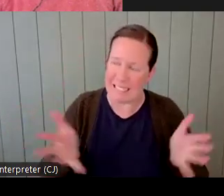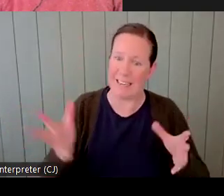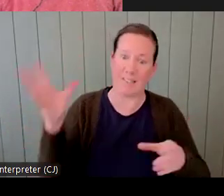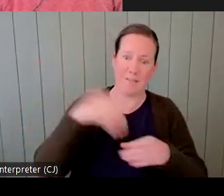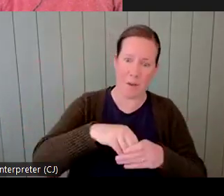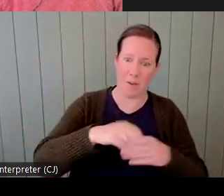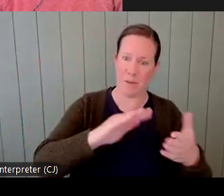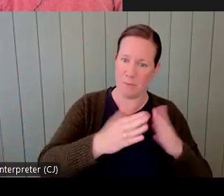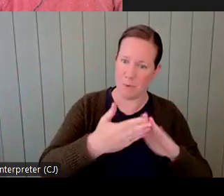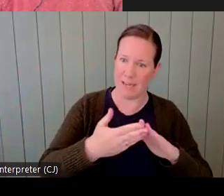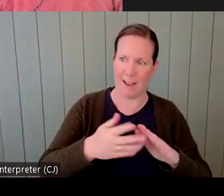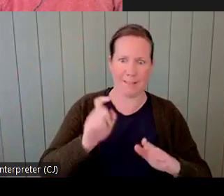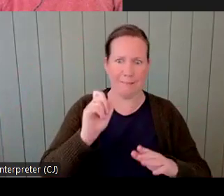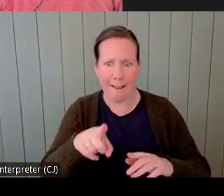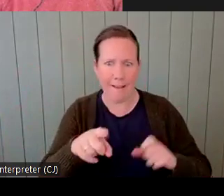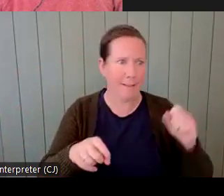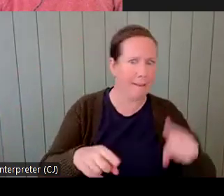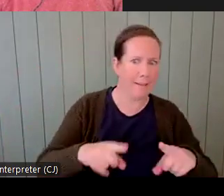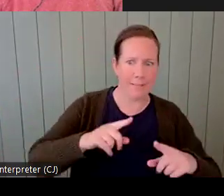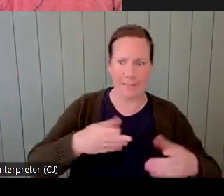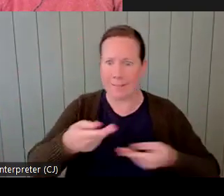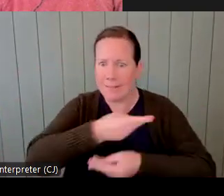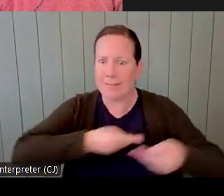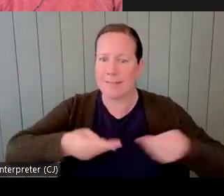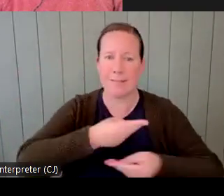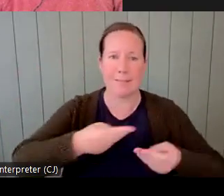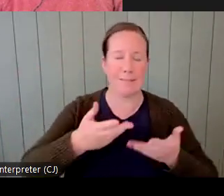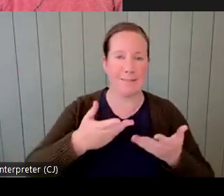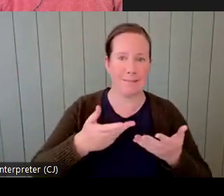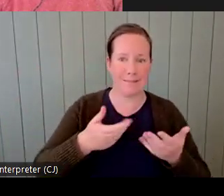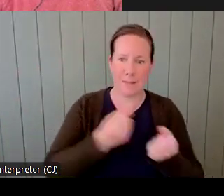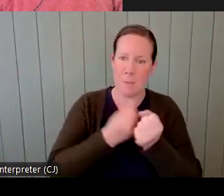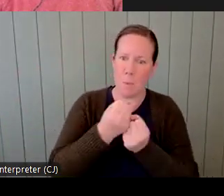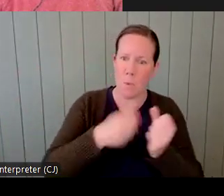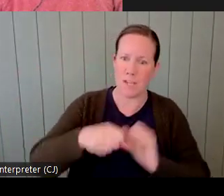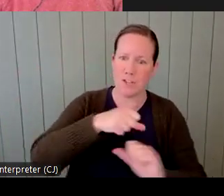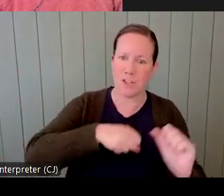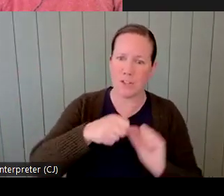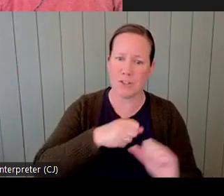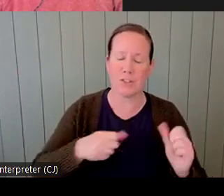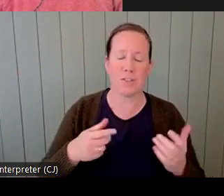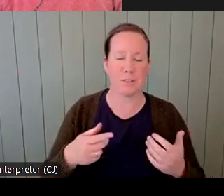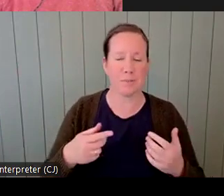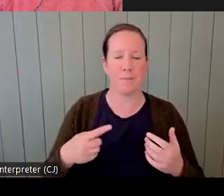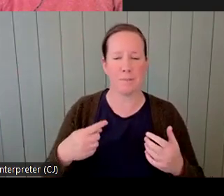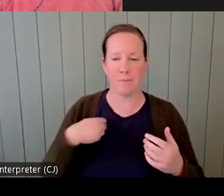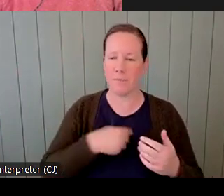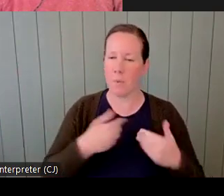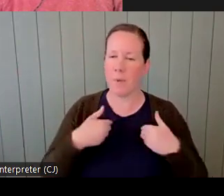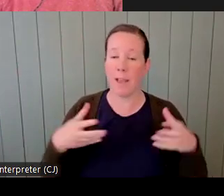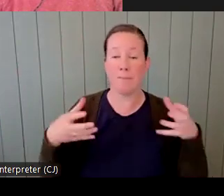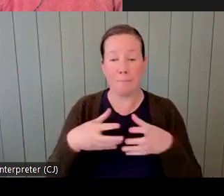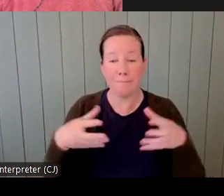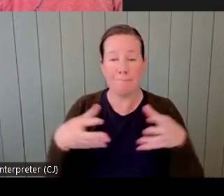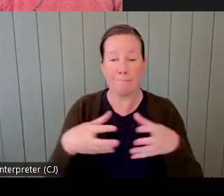platform. We've also started again doing some meetups and events that we'll be advertising on our